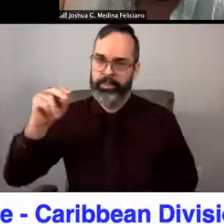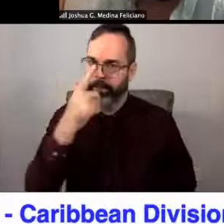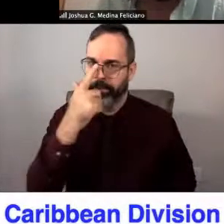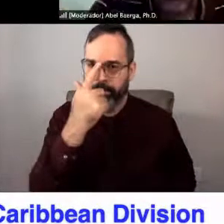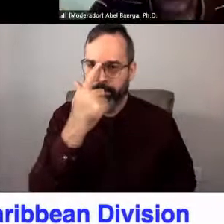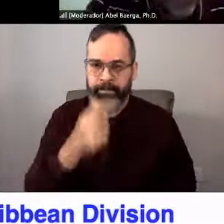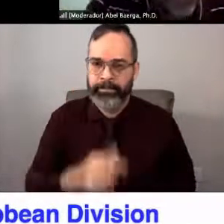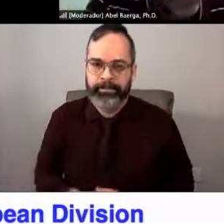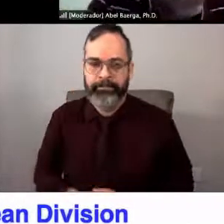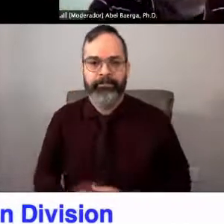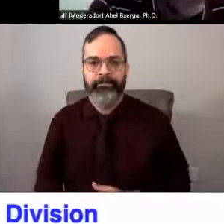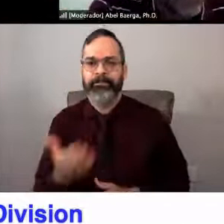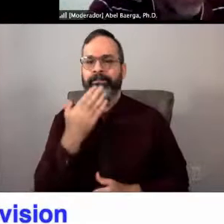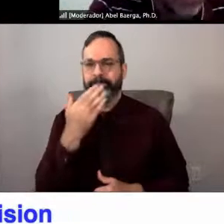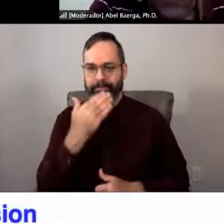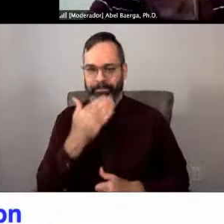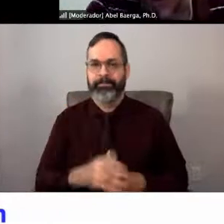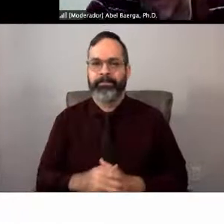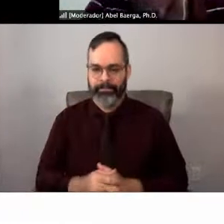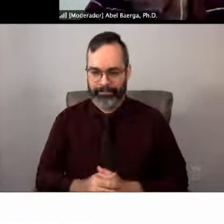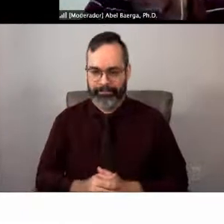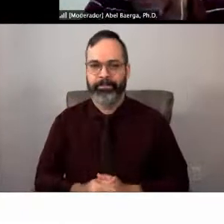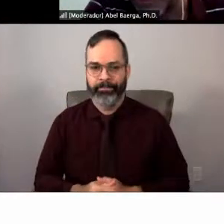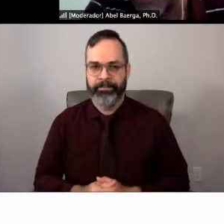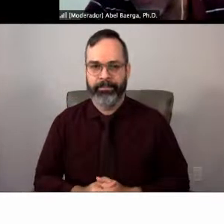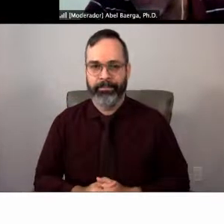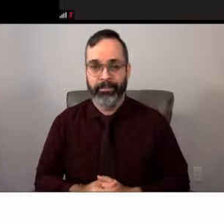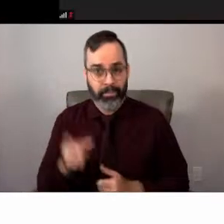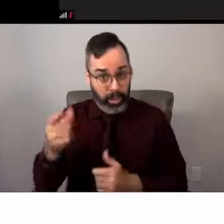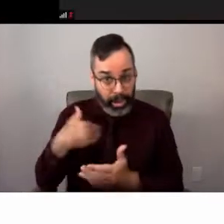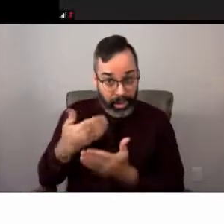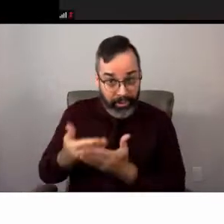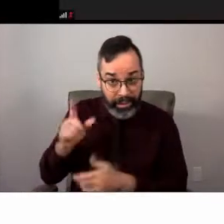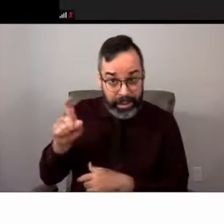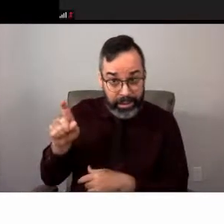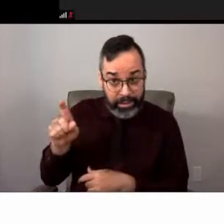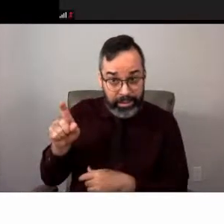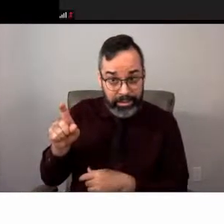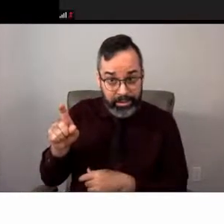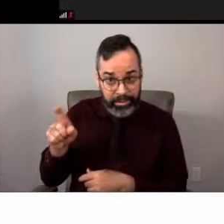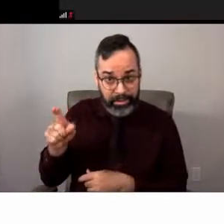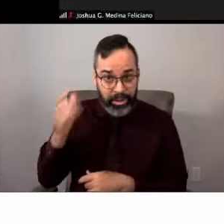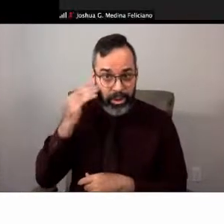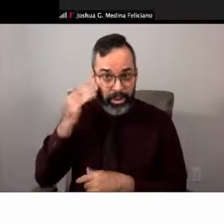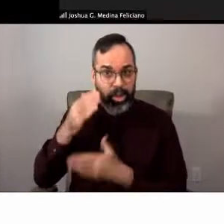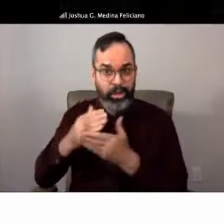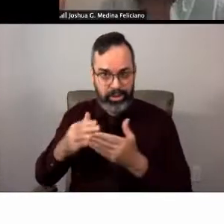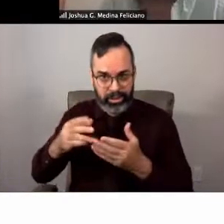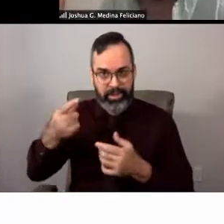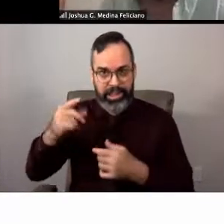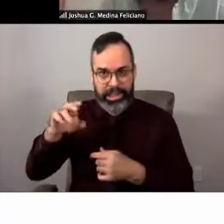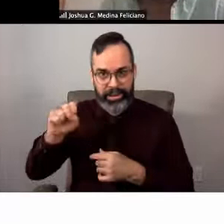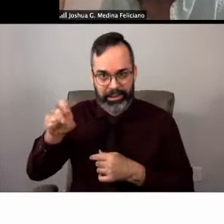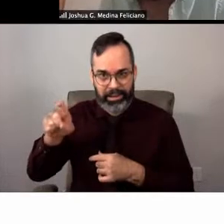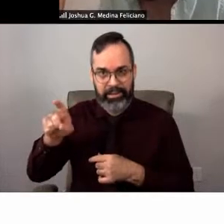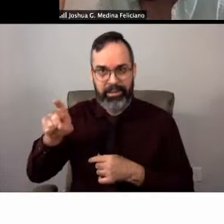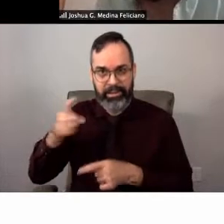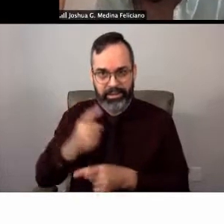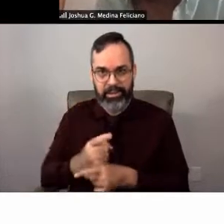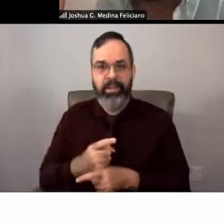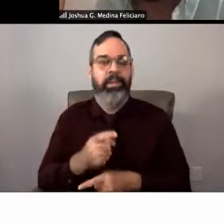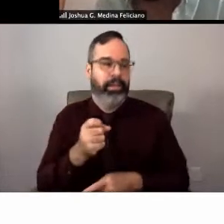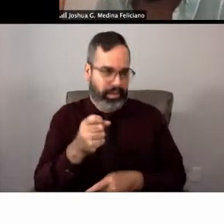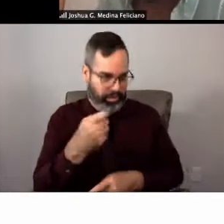Great, thank you. Do you have evidence to that? I mean, you do know some of the genes, right? Well, yeah, we